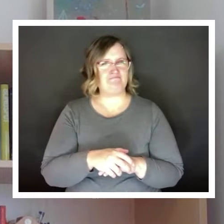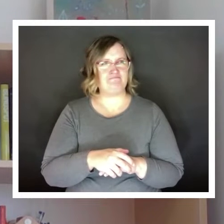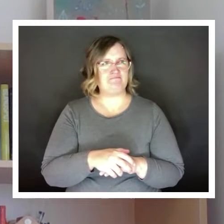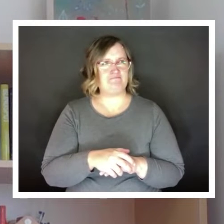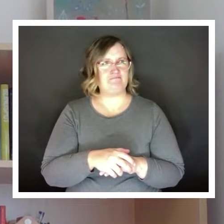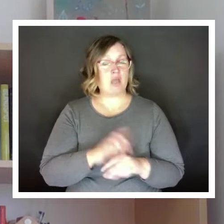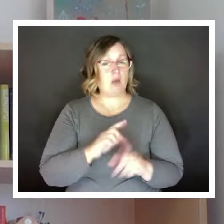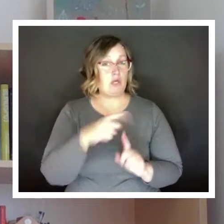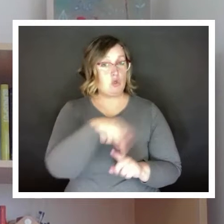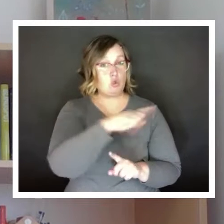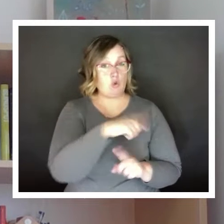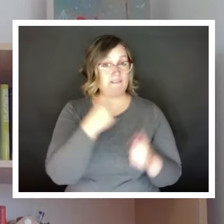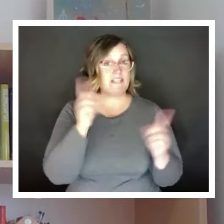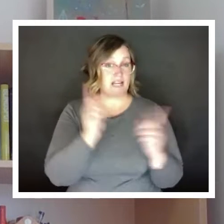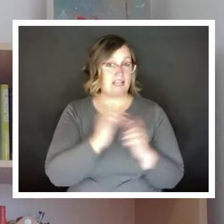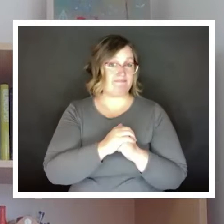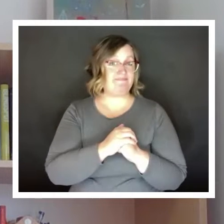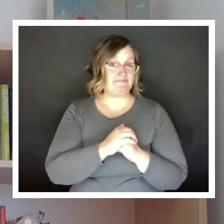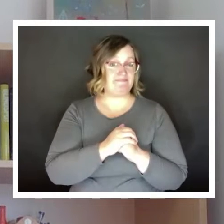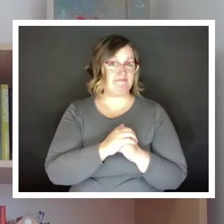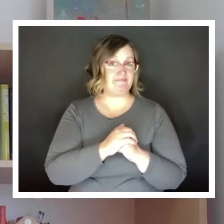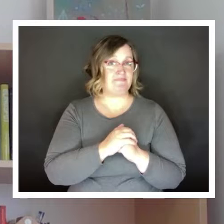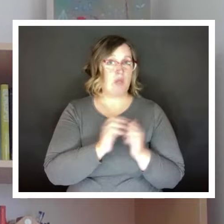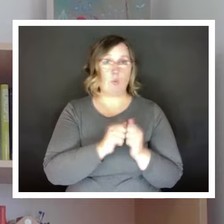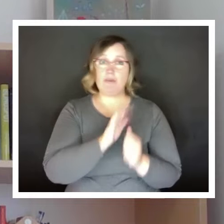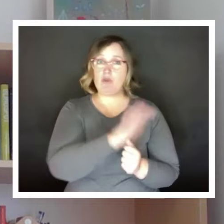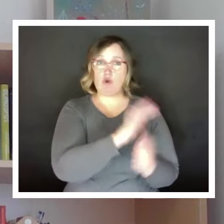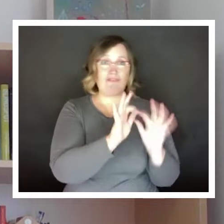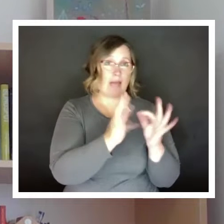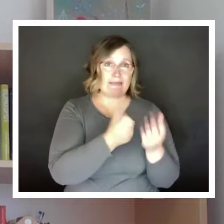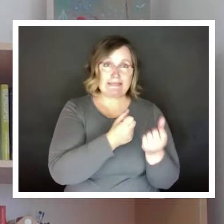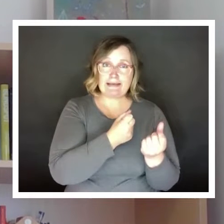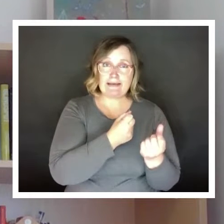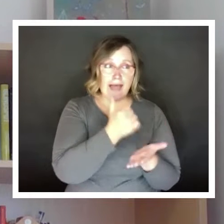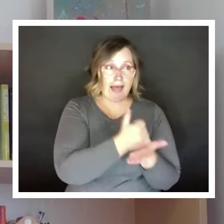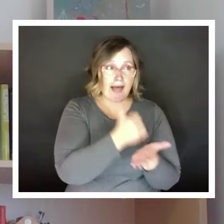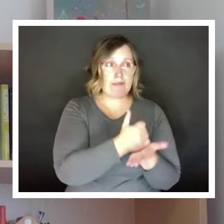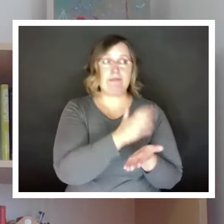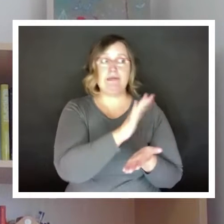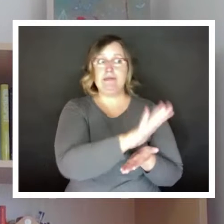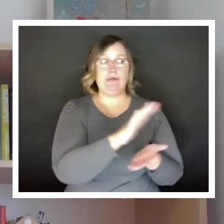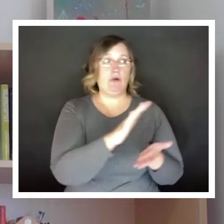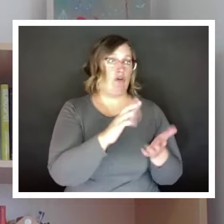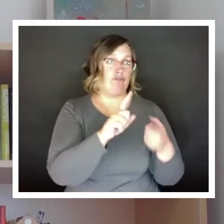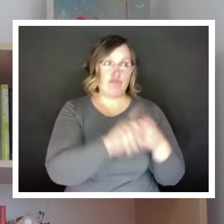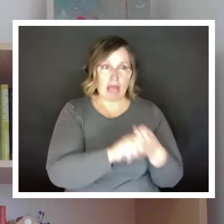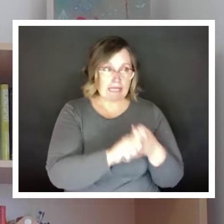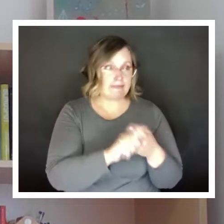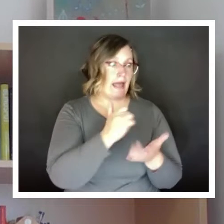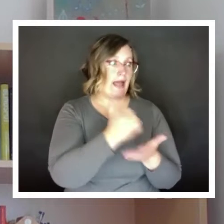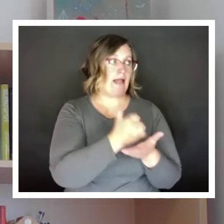but you have done it with the help of your family and friends, your instructors,